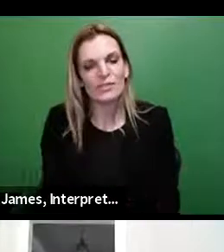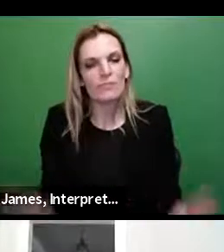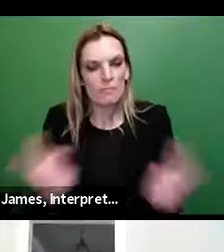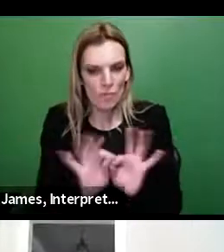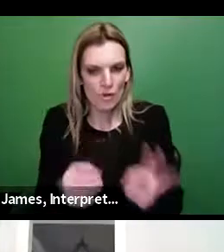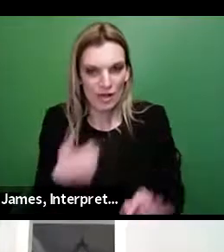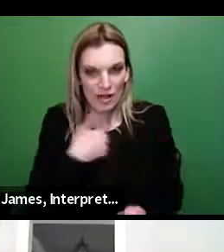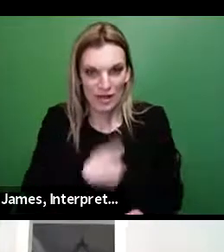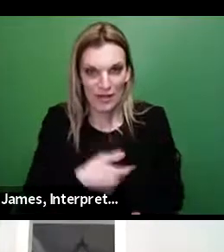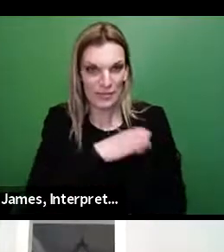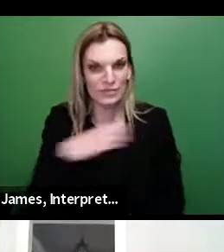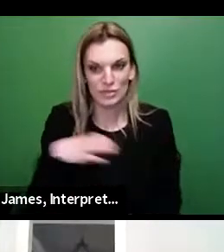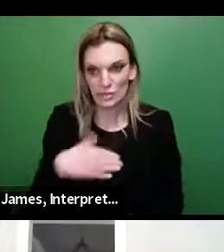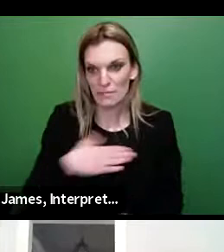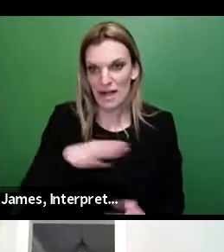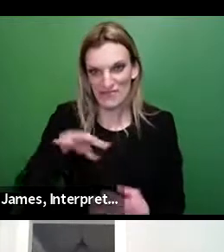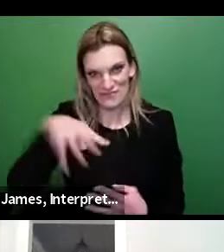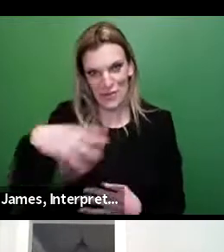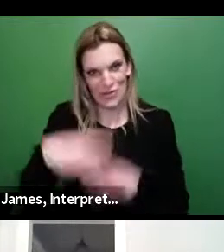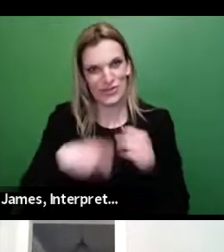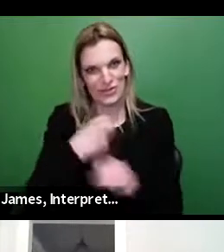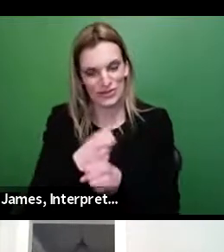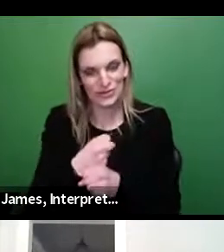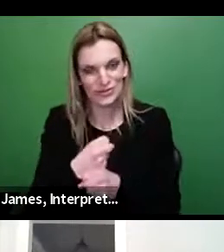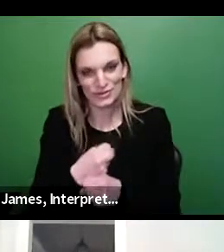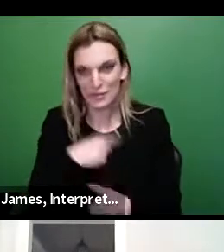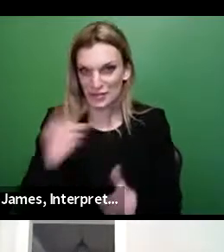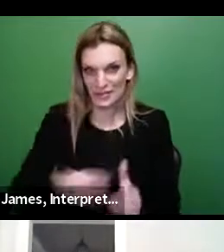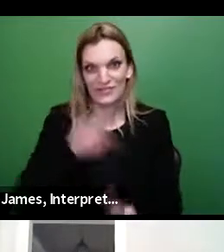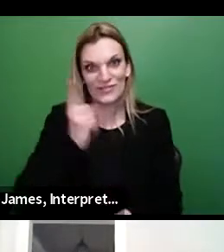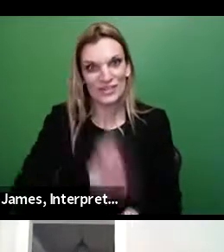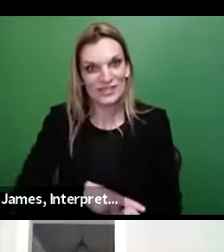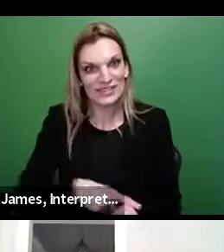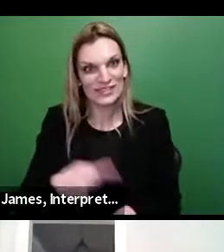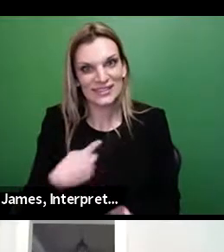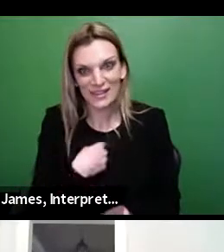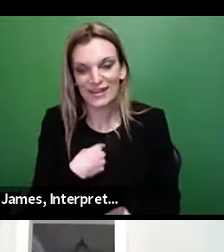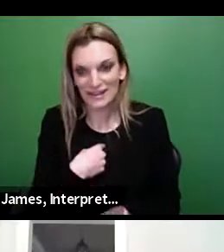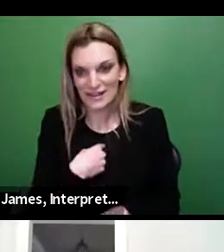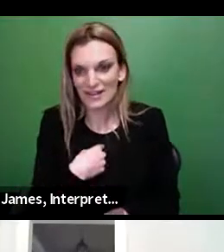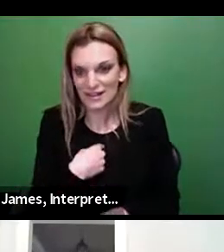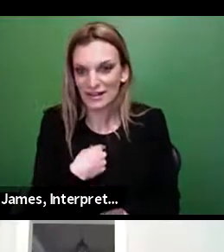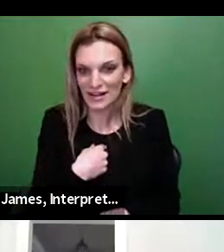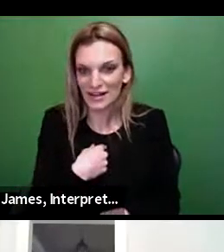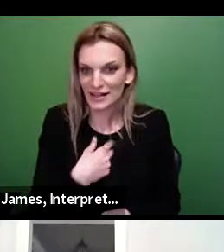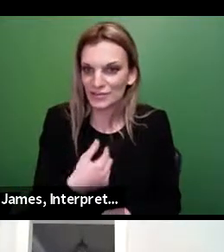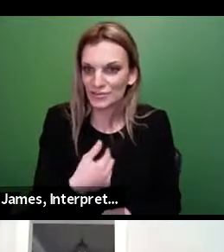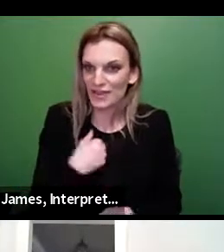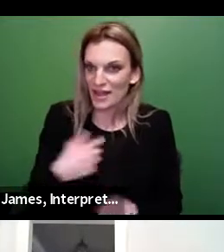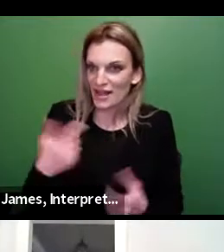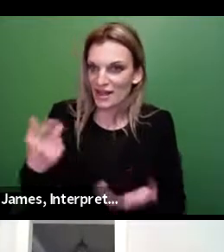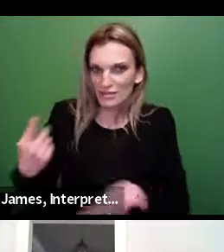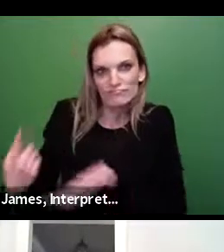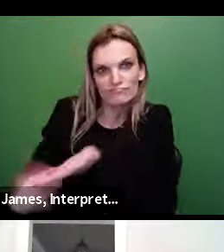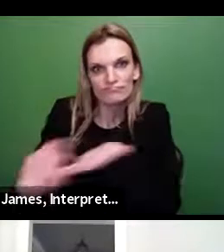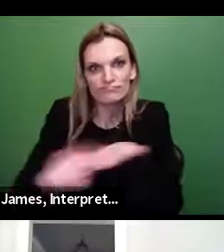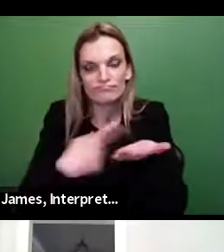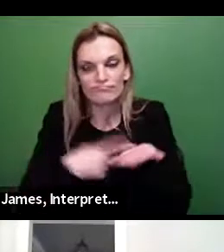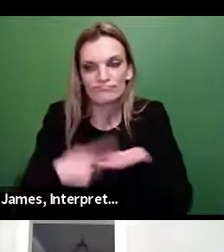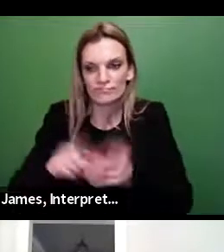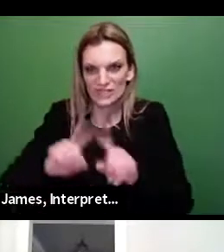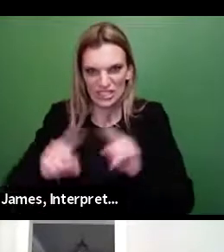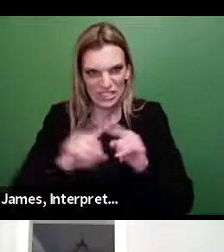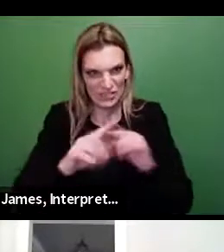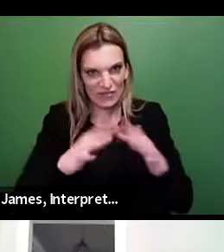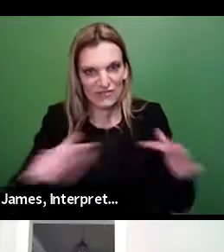I have been on the commission, this is my fourth year, and this is the first time that we have had joint conversations with the various ethnic